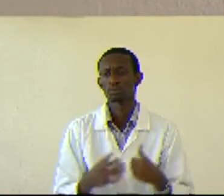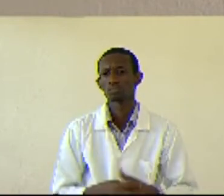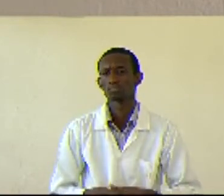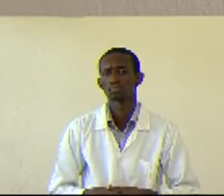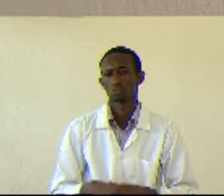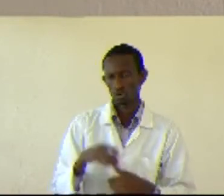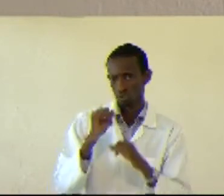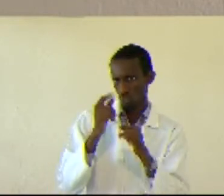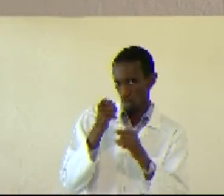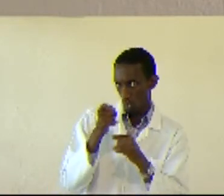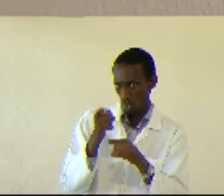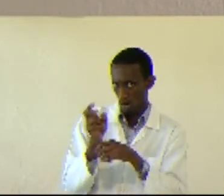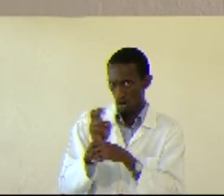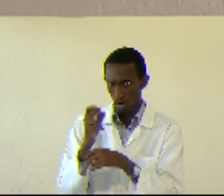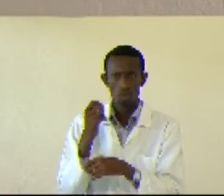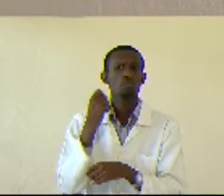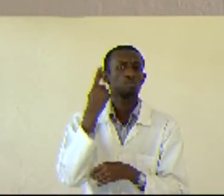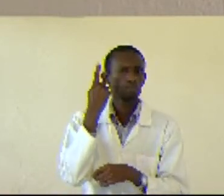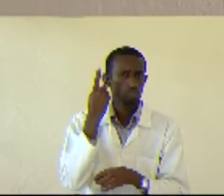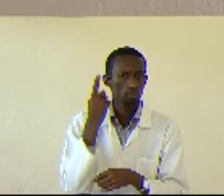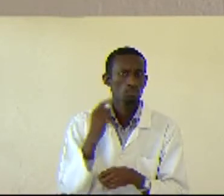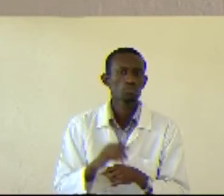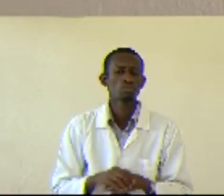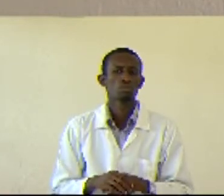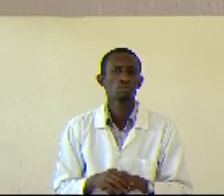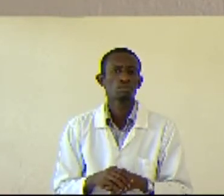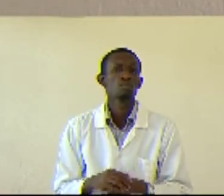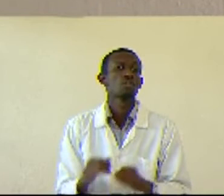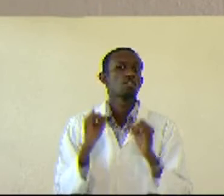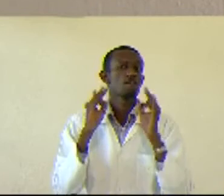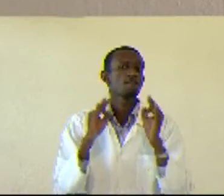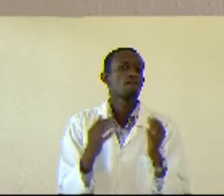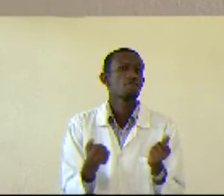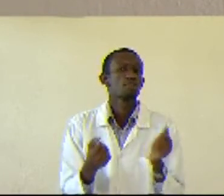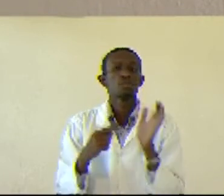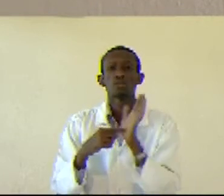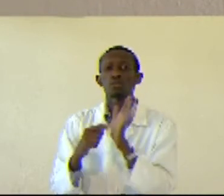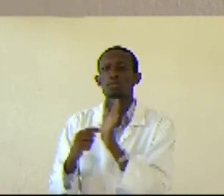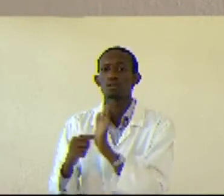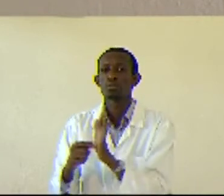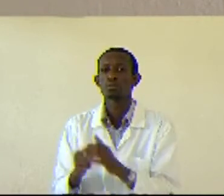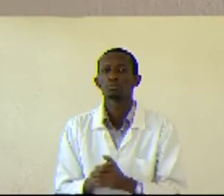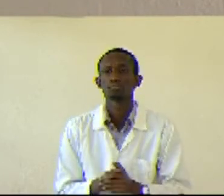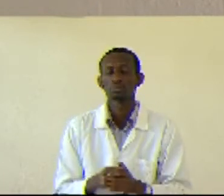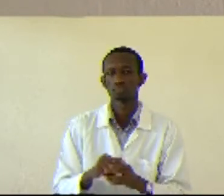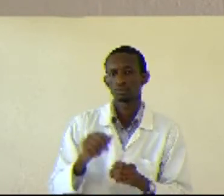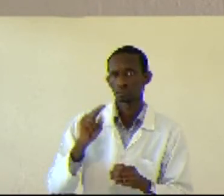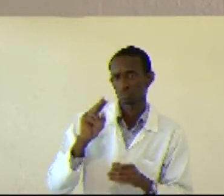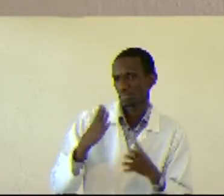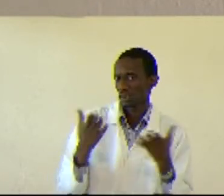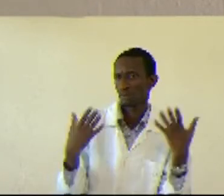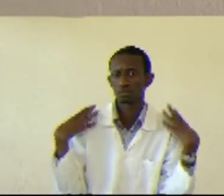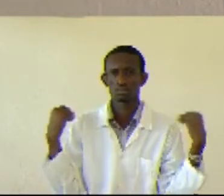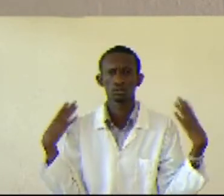to check whether you have understood, and if for any example, any